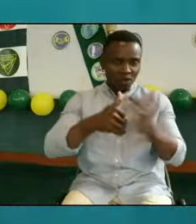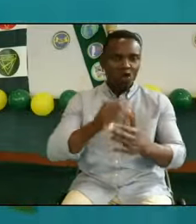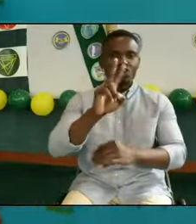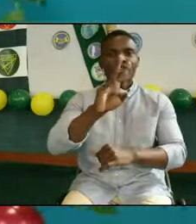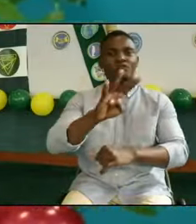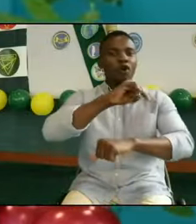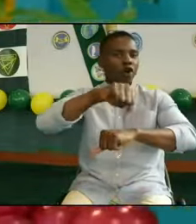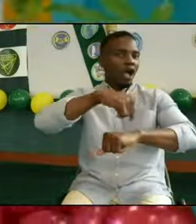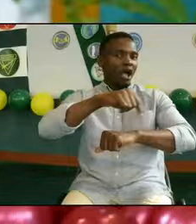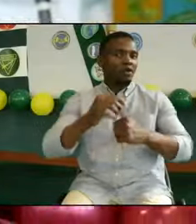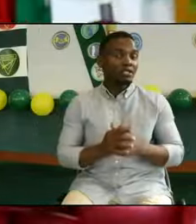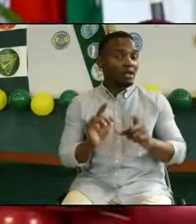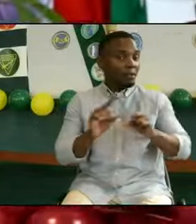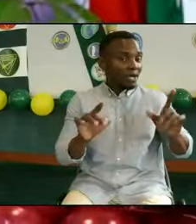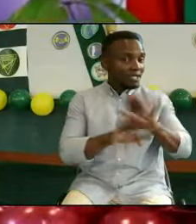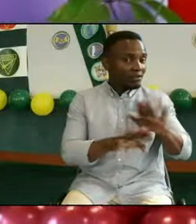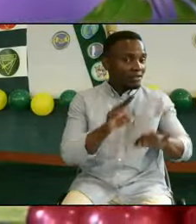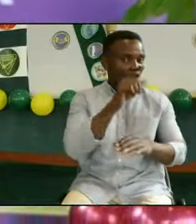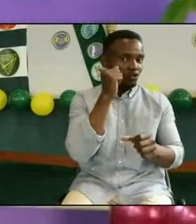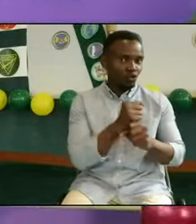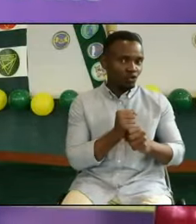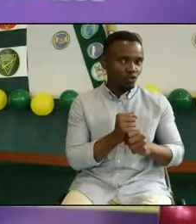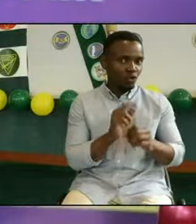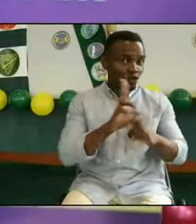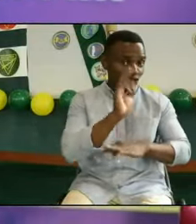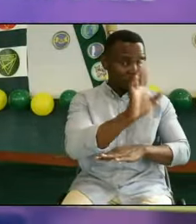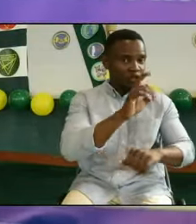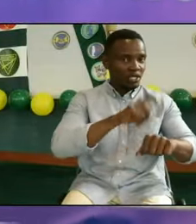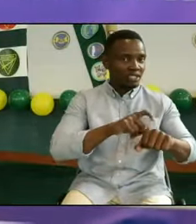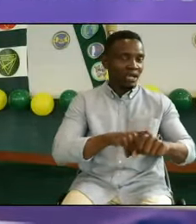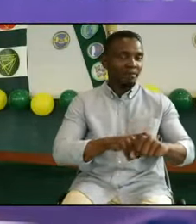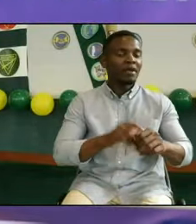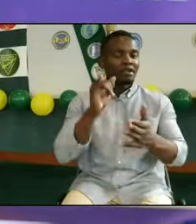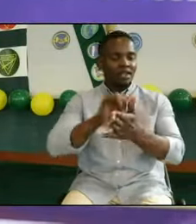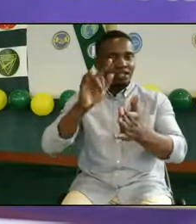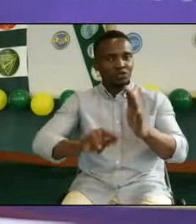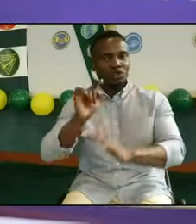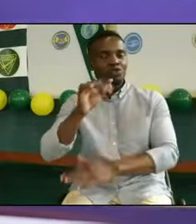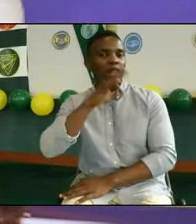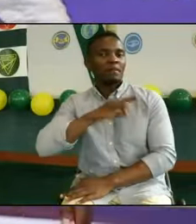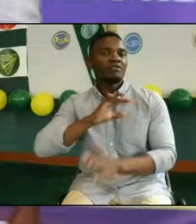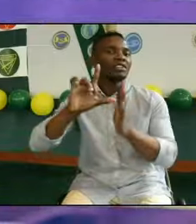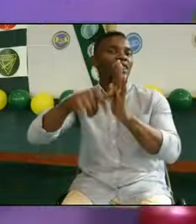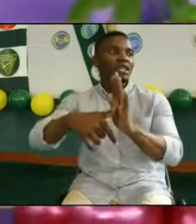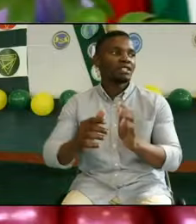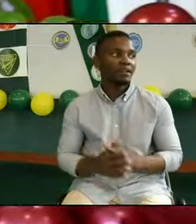know is that the seed you plant in your 24 hours is the seed what? It is the harvest you will